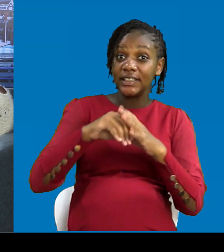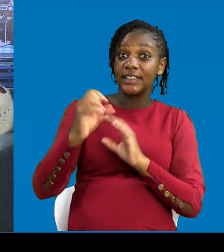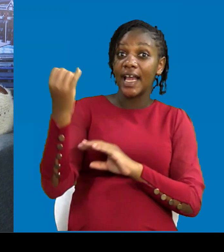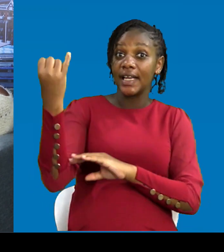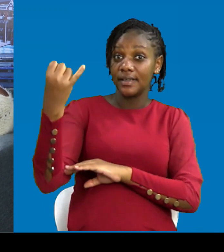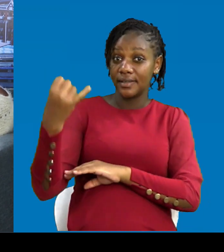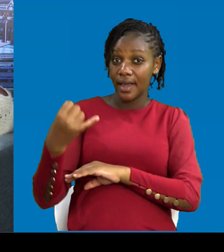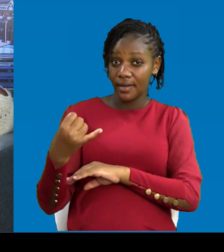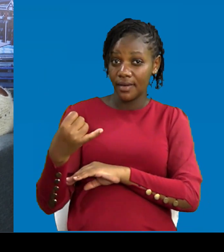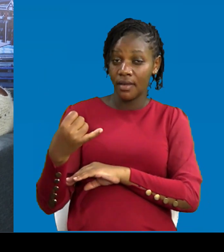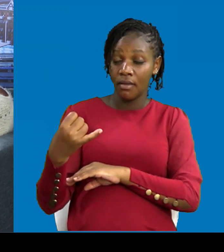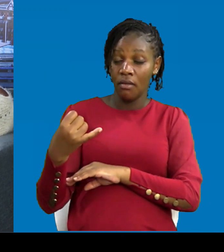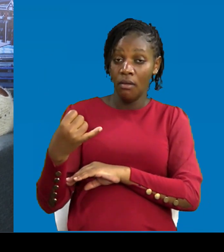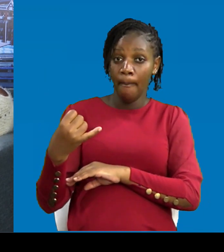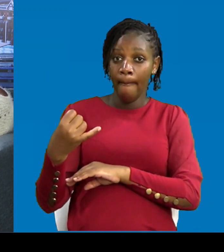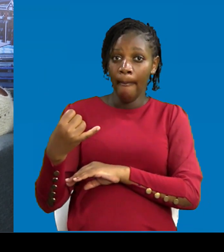but